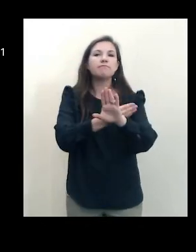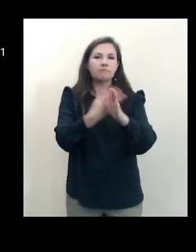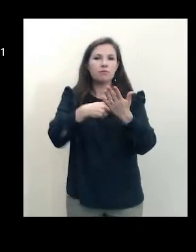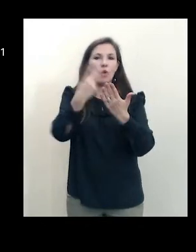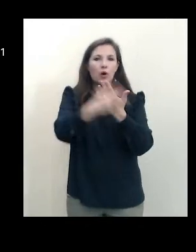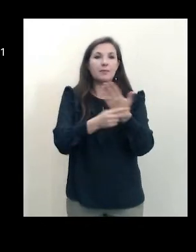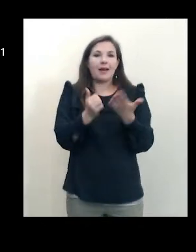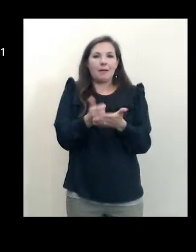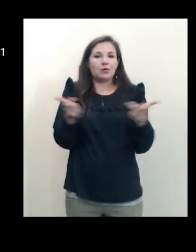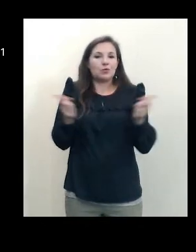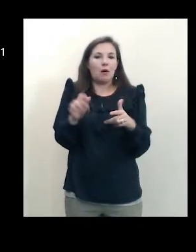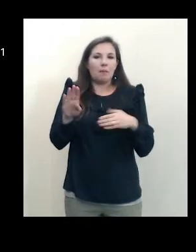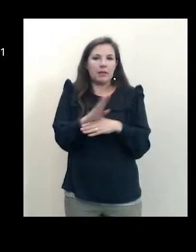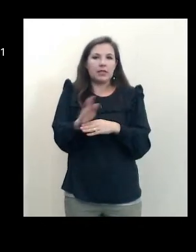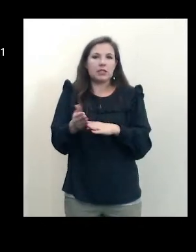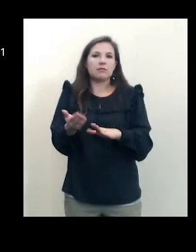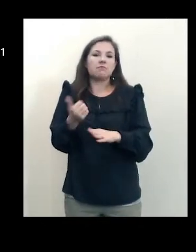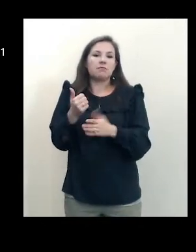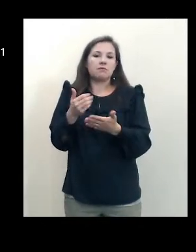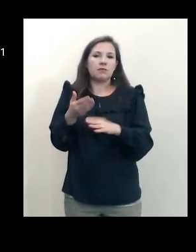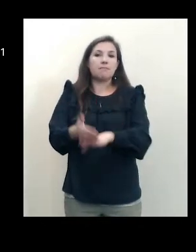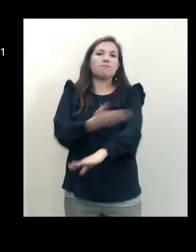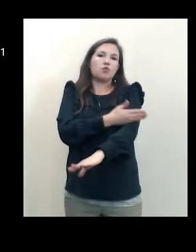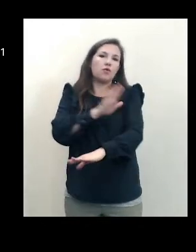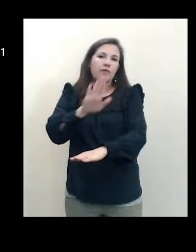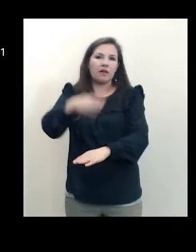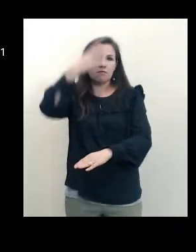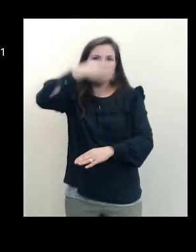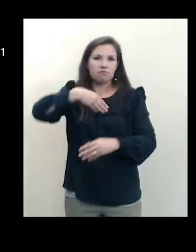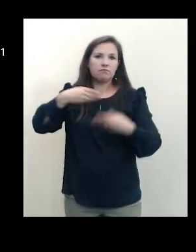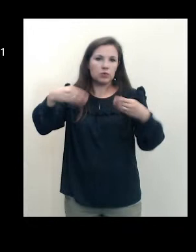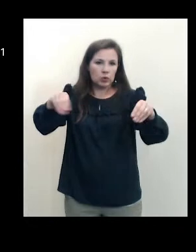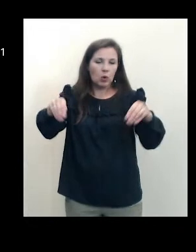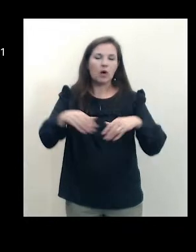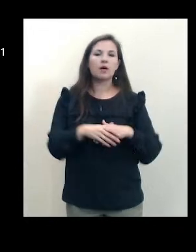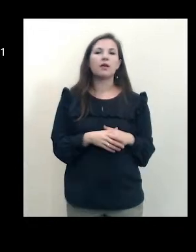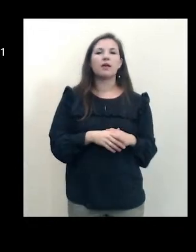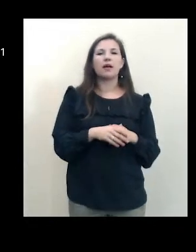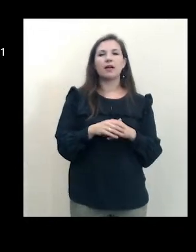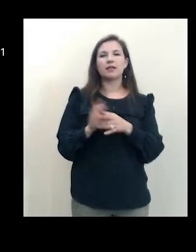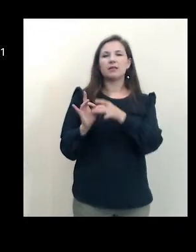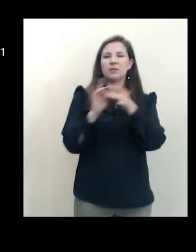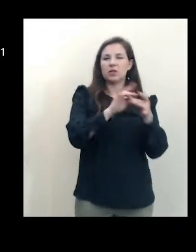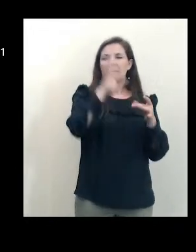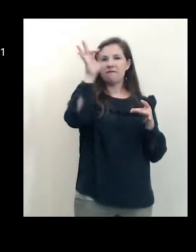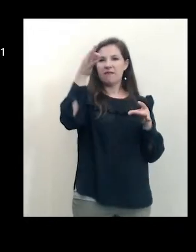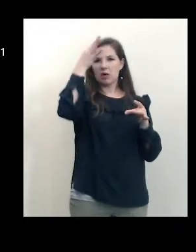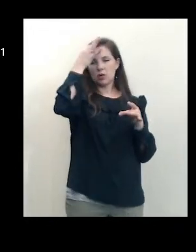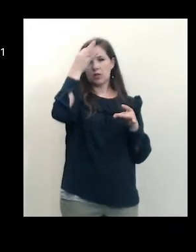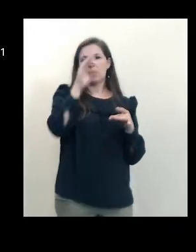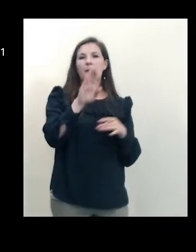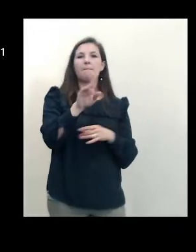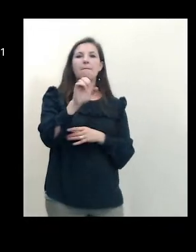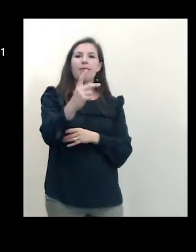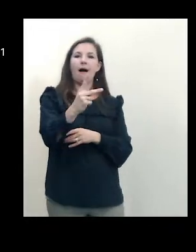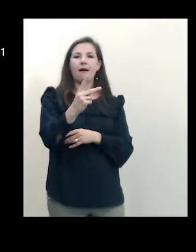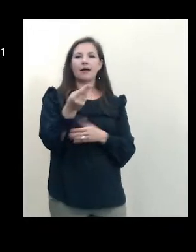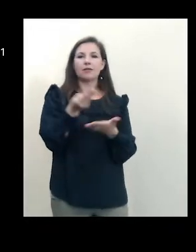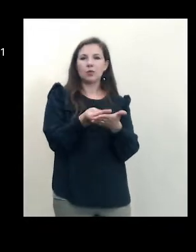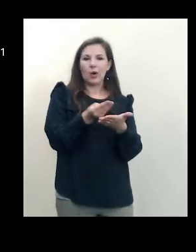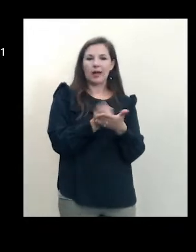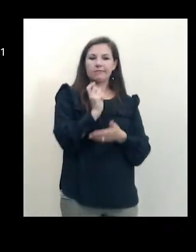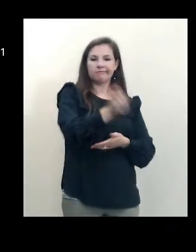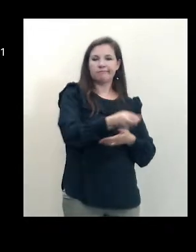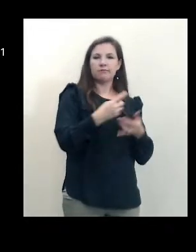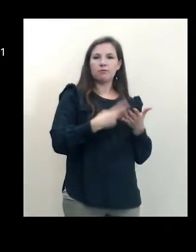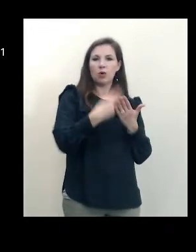renovate and improve their storefronts. It's based off of the very popular federal community development block grant program for storefront revitalization.